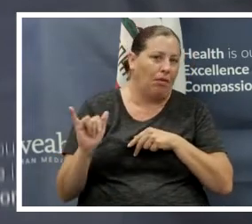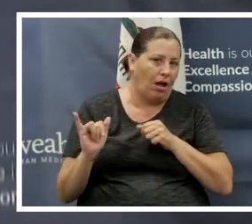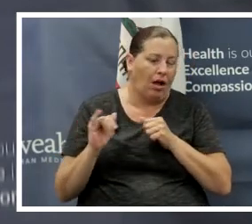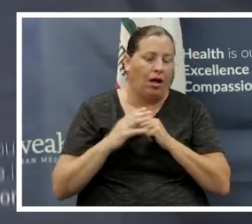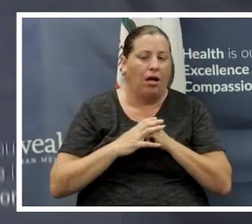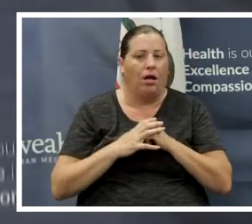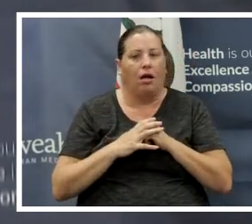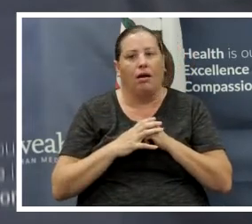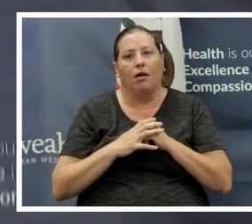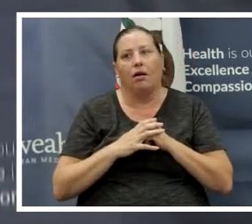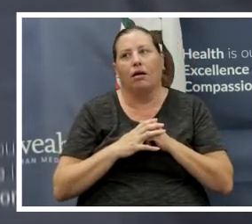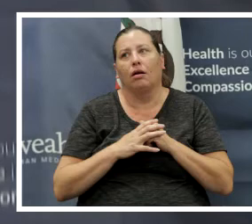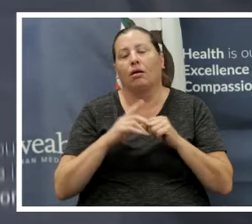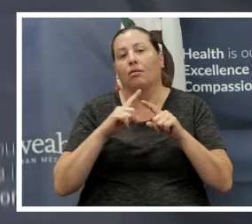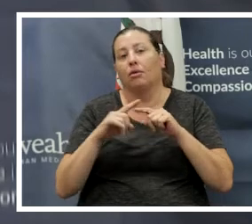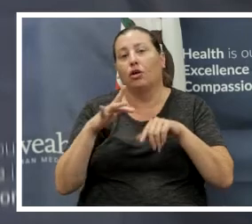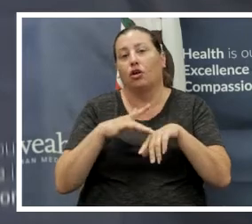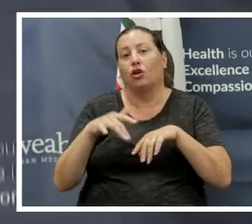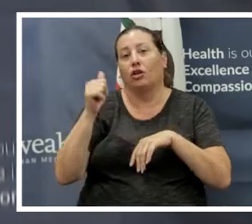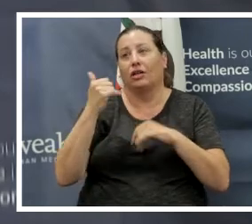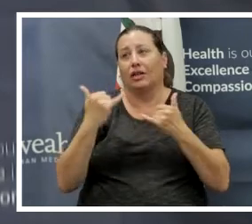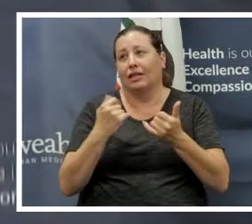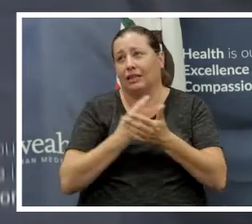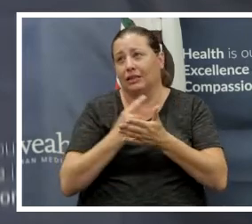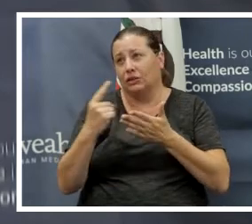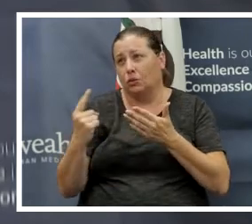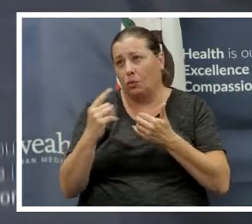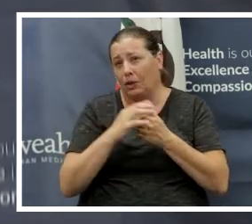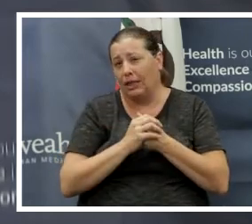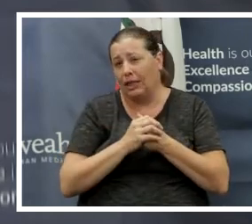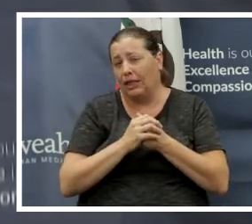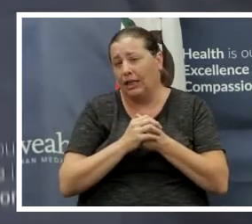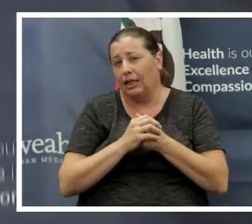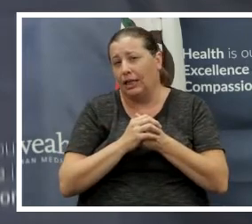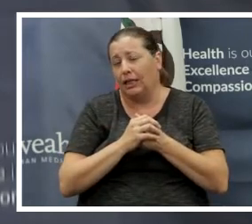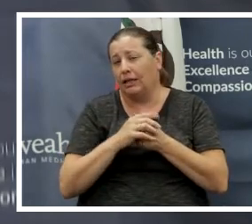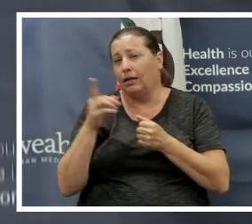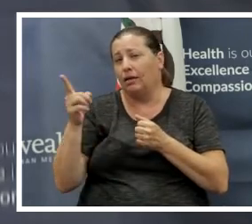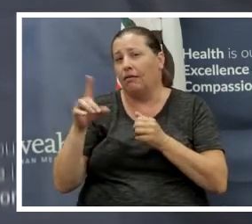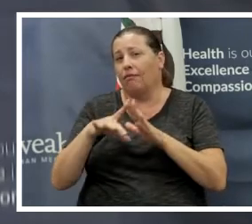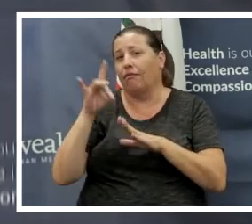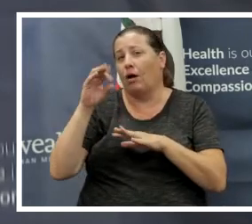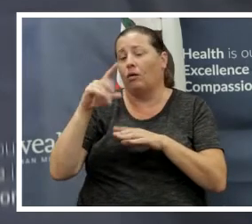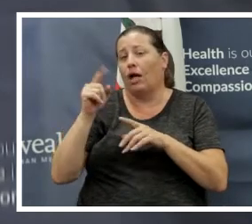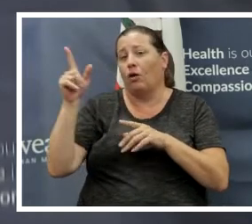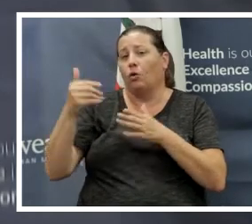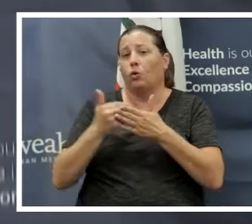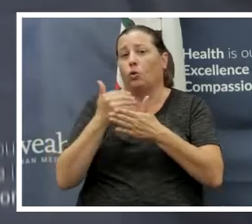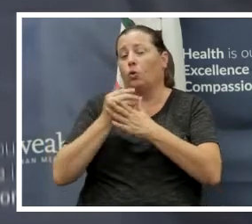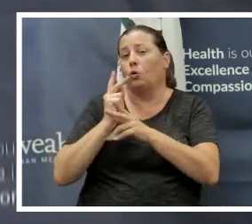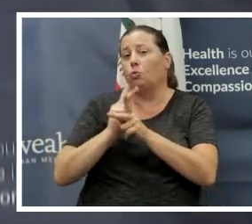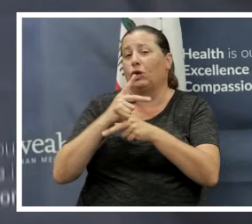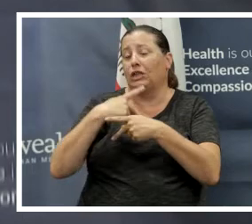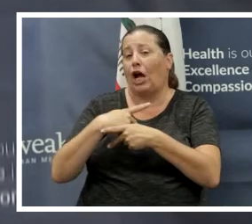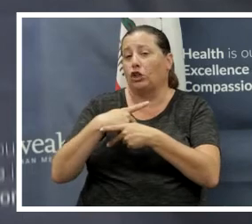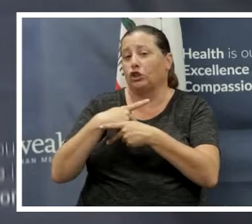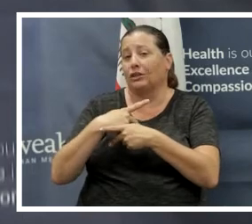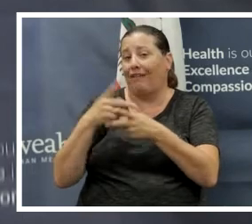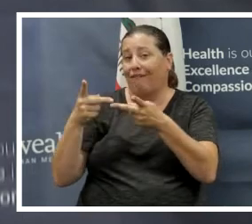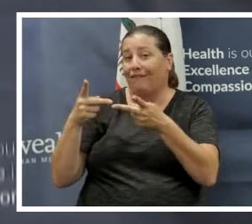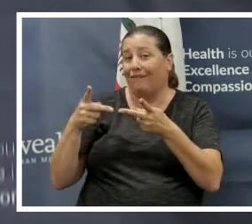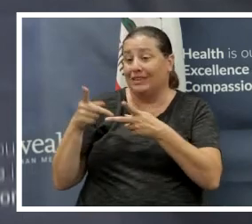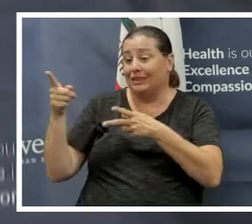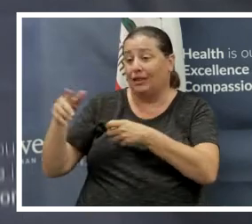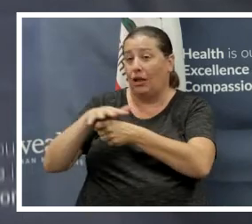Although, just earlier this week, we learned from Abbott that their new production facility, I think it's located in Canada, they